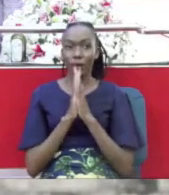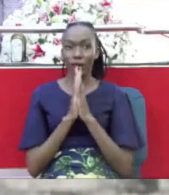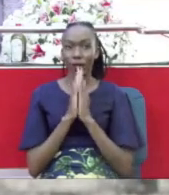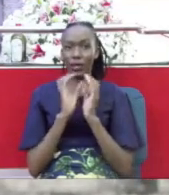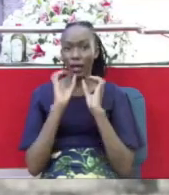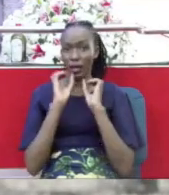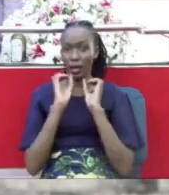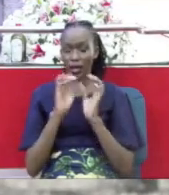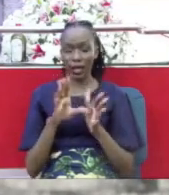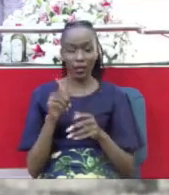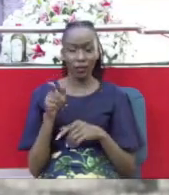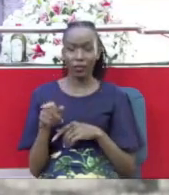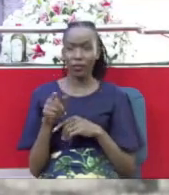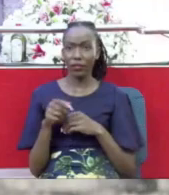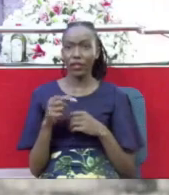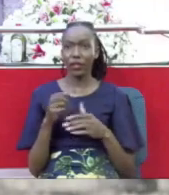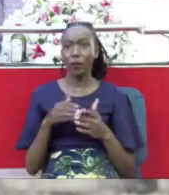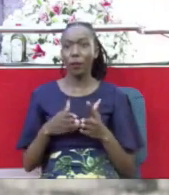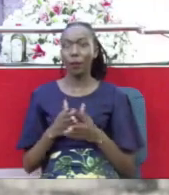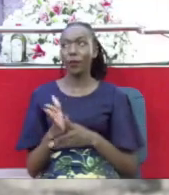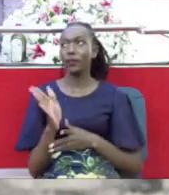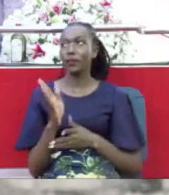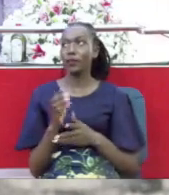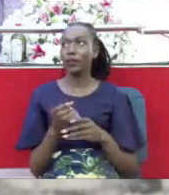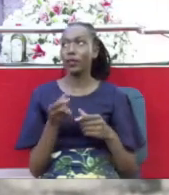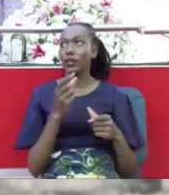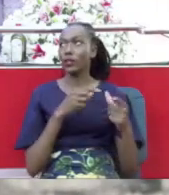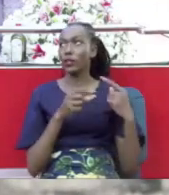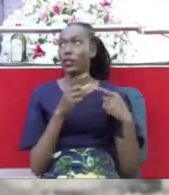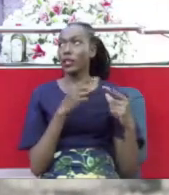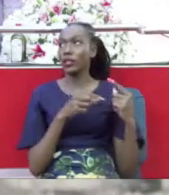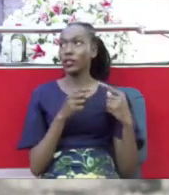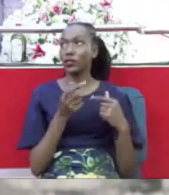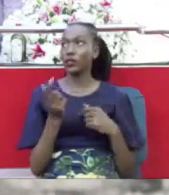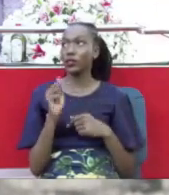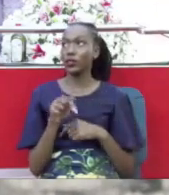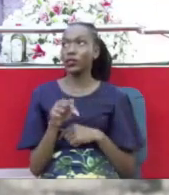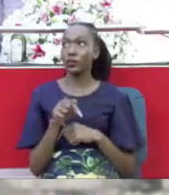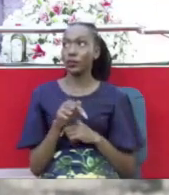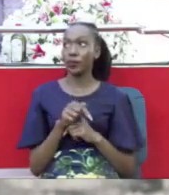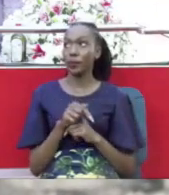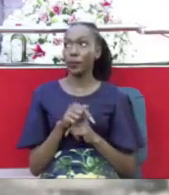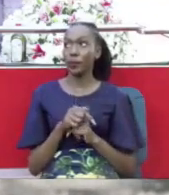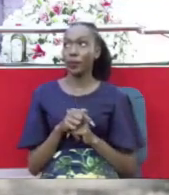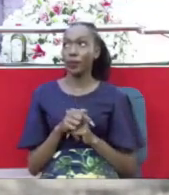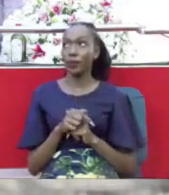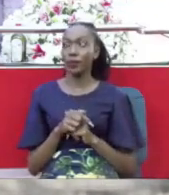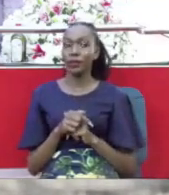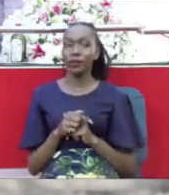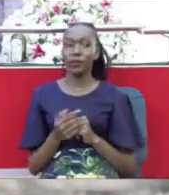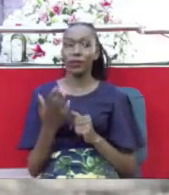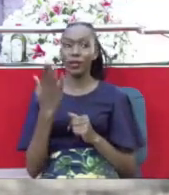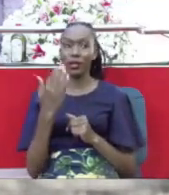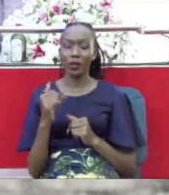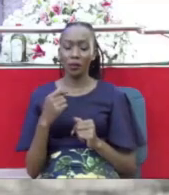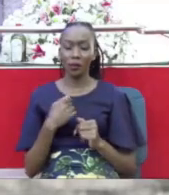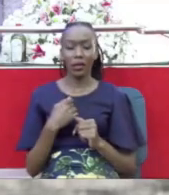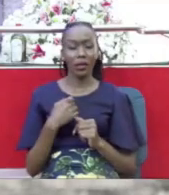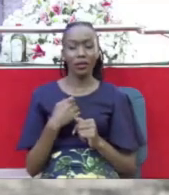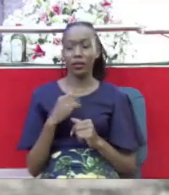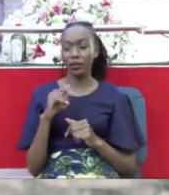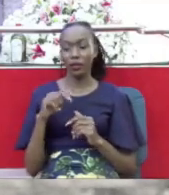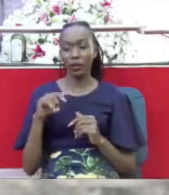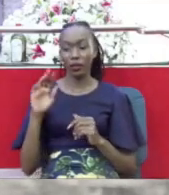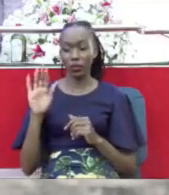kijacho. If I tell you now, and I mean it by the way. Na maanisha. In fact, I stop these days to greet the police. Uwa nasimama kuwasalimia kwa